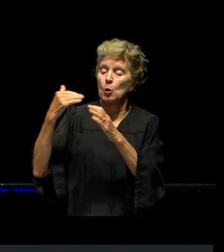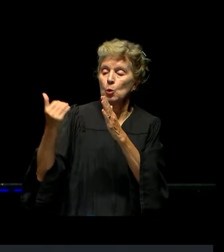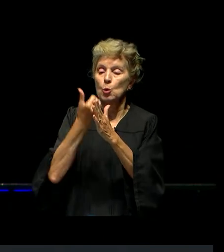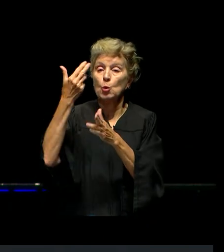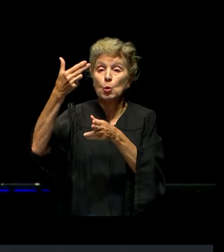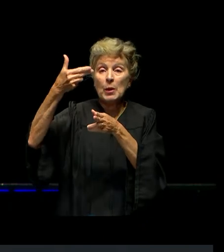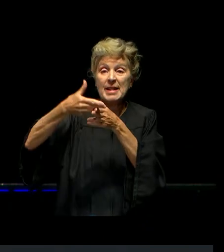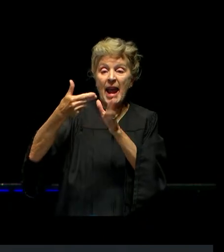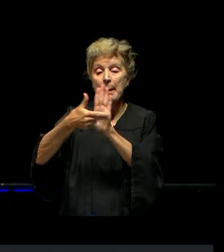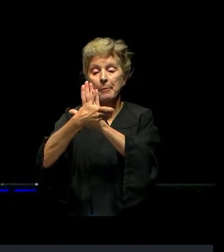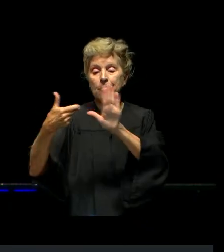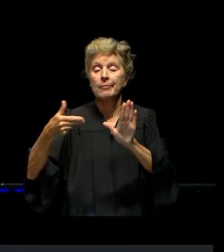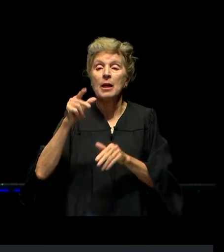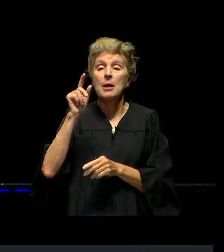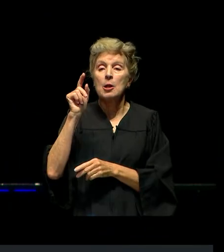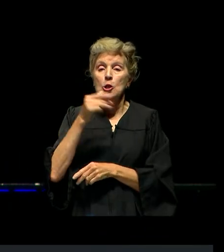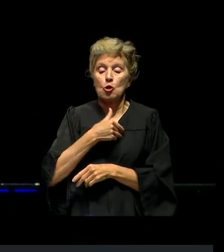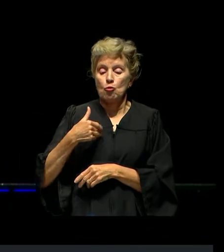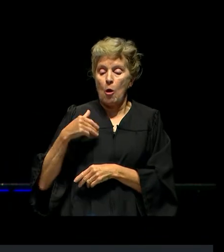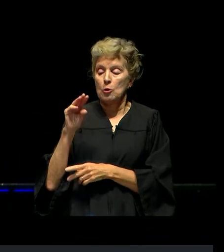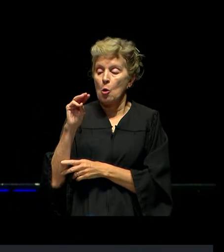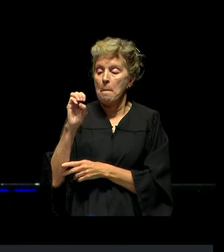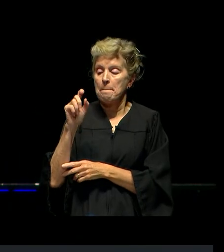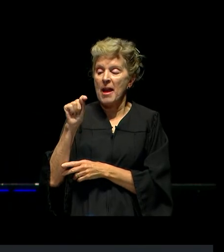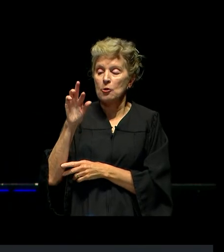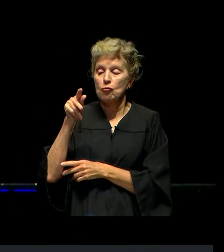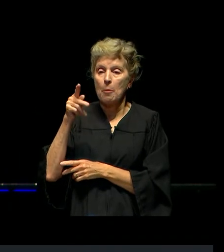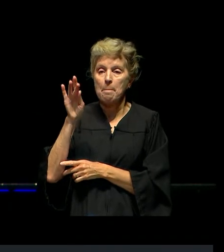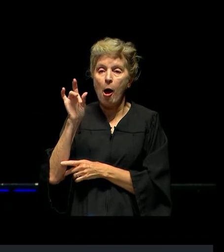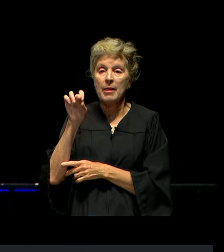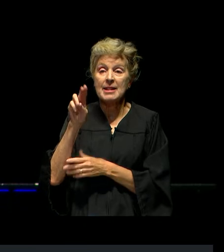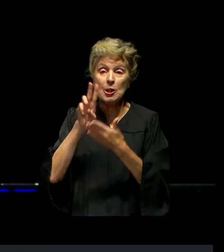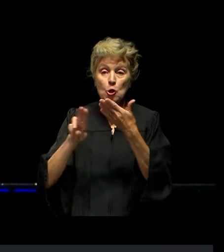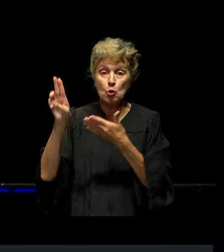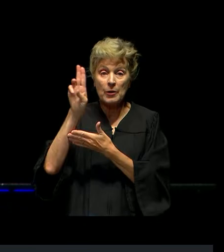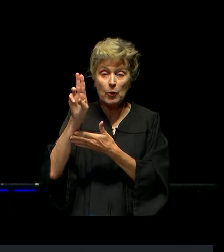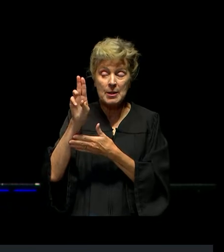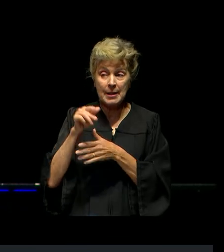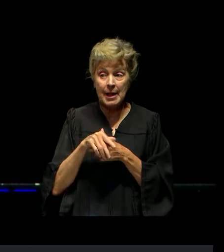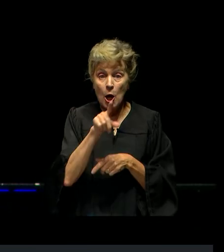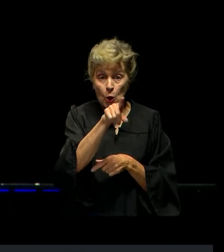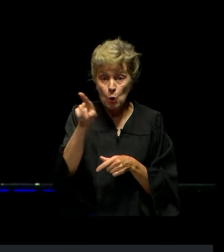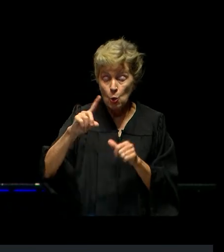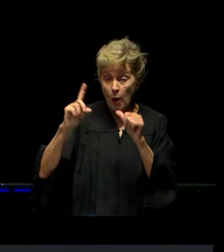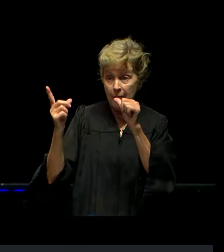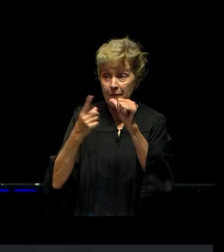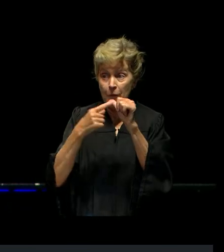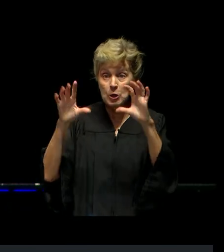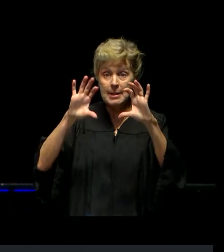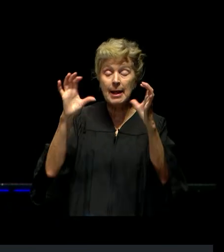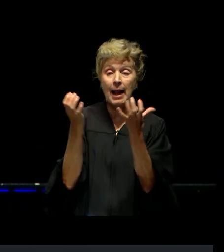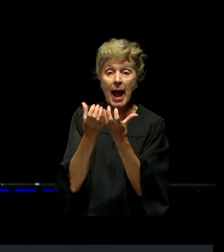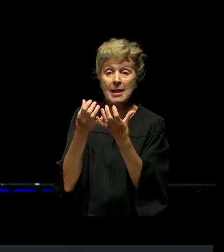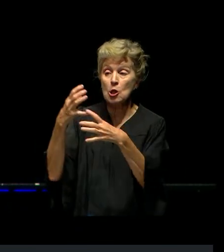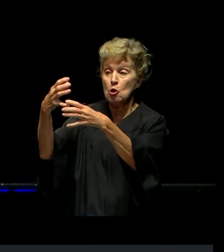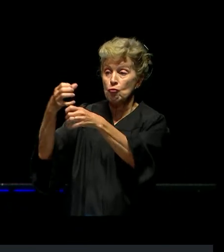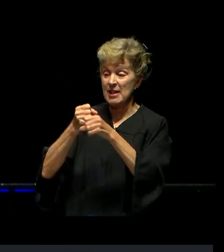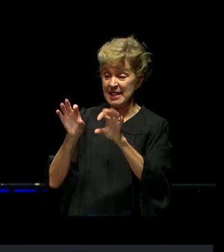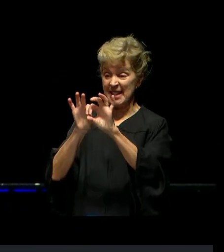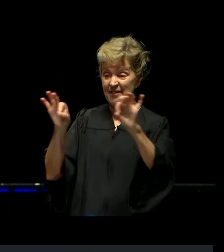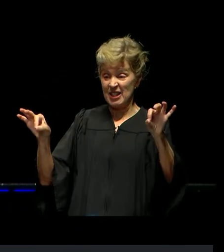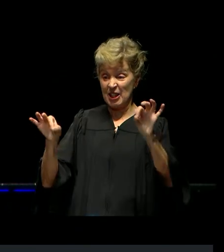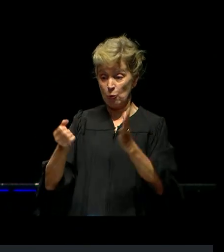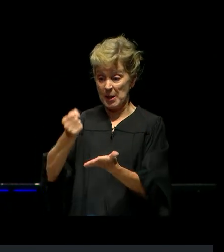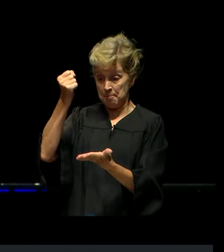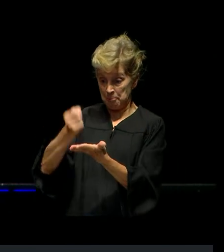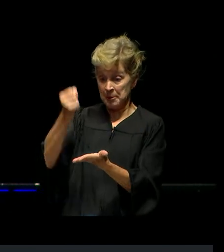name, Toronto Metropolitan University. You are the first class to receive your degrees with